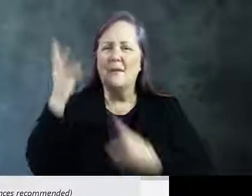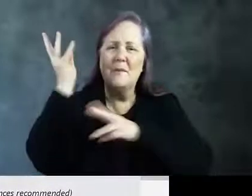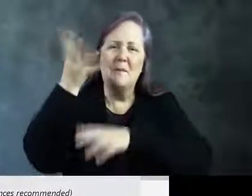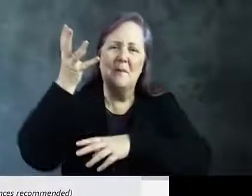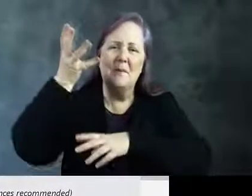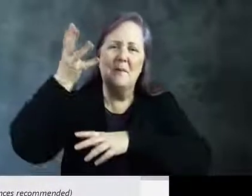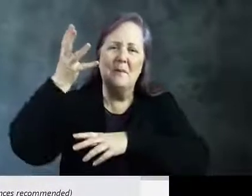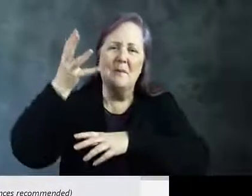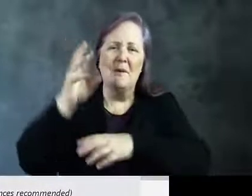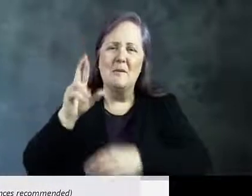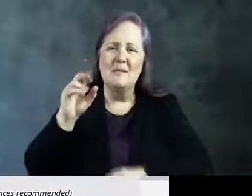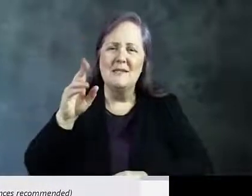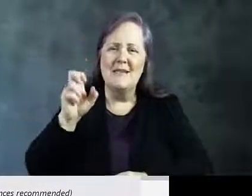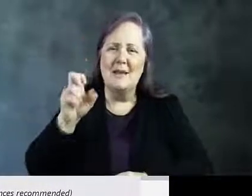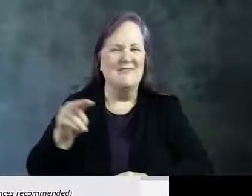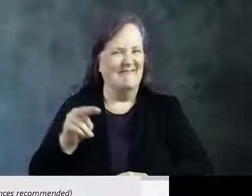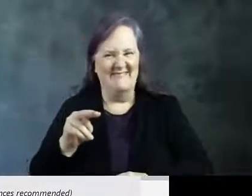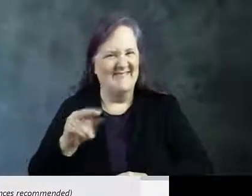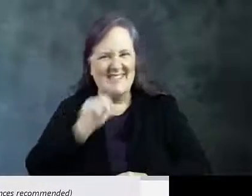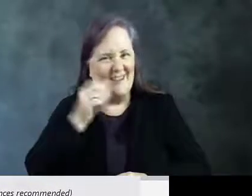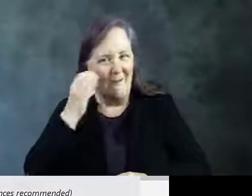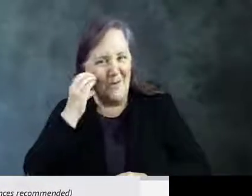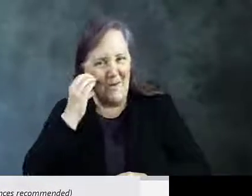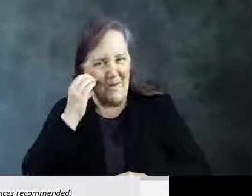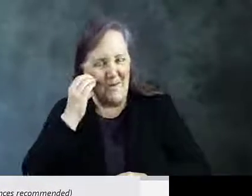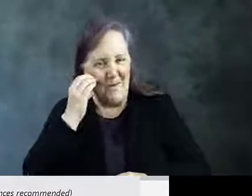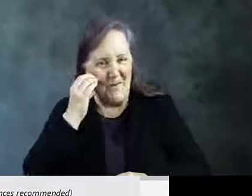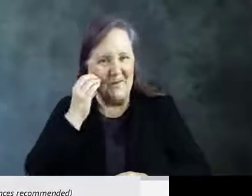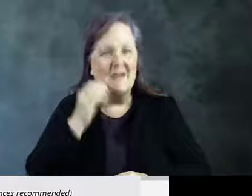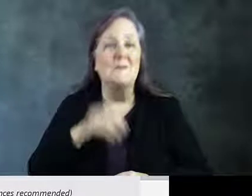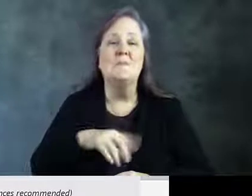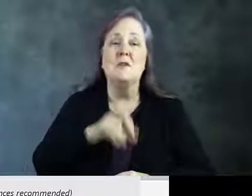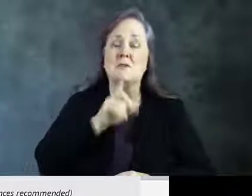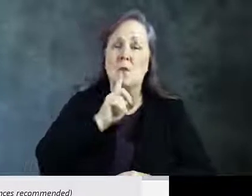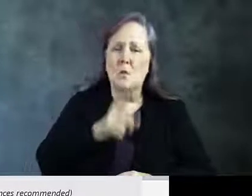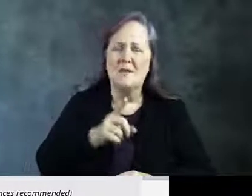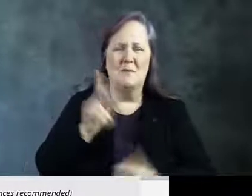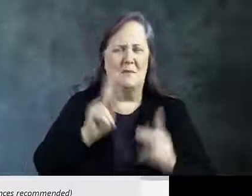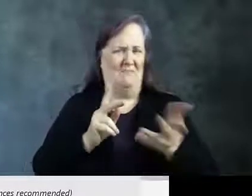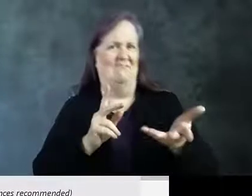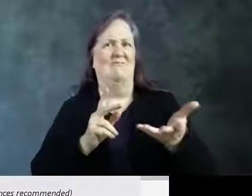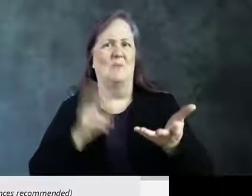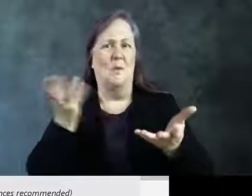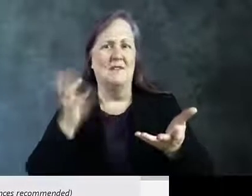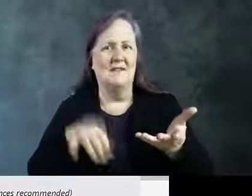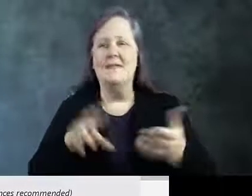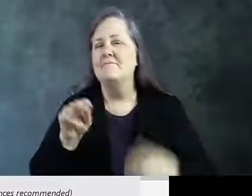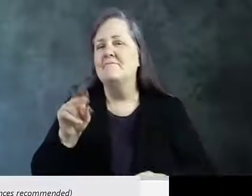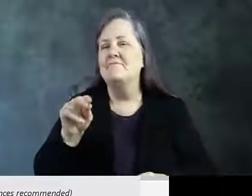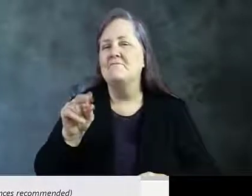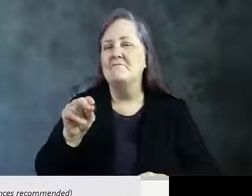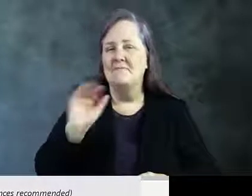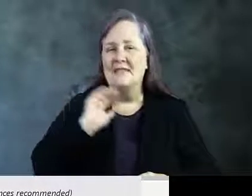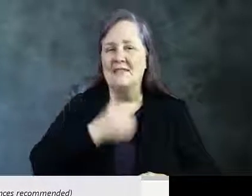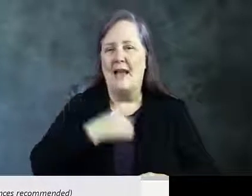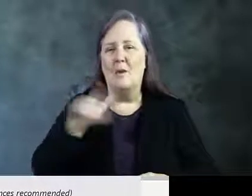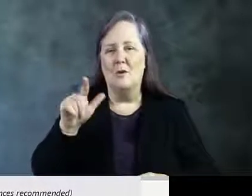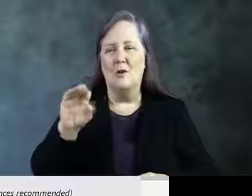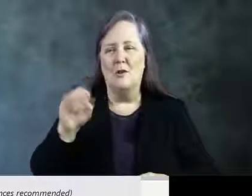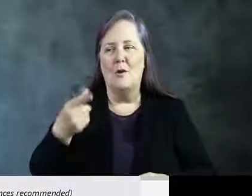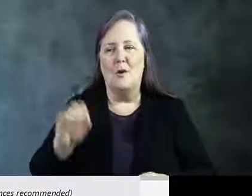deceptive. That's not what this is. It's our Digital Access Project logo. So I'm going to change that alt